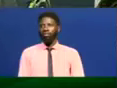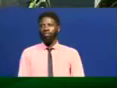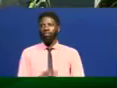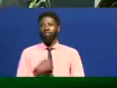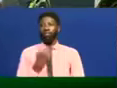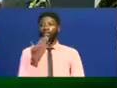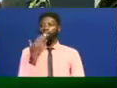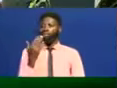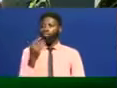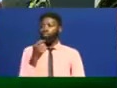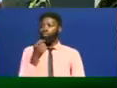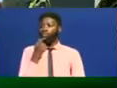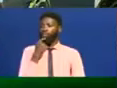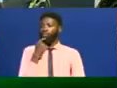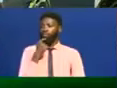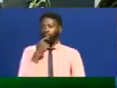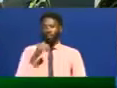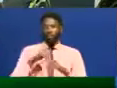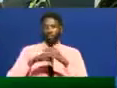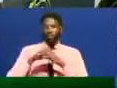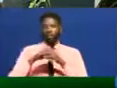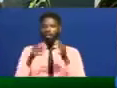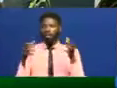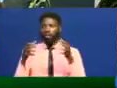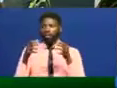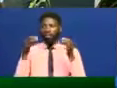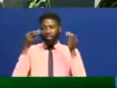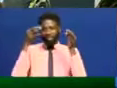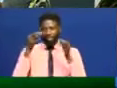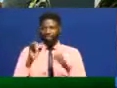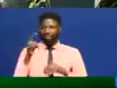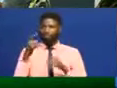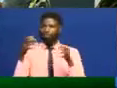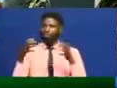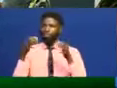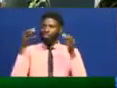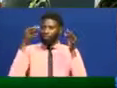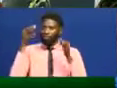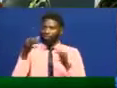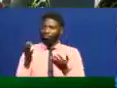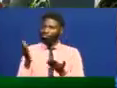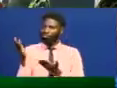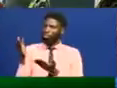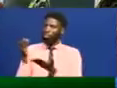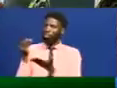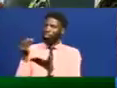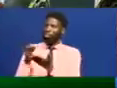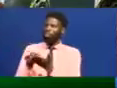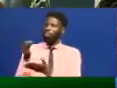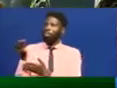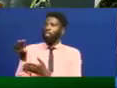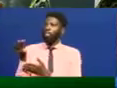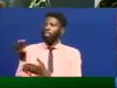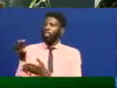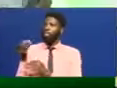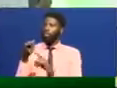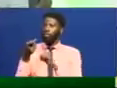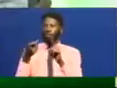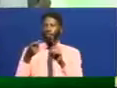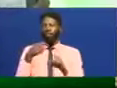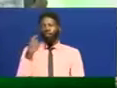League champions, for deciding, the first club to decide to purchase these electronic boards from